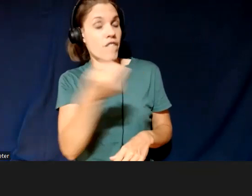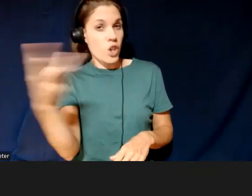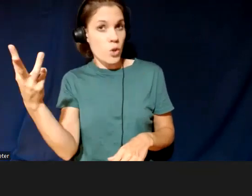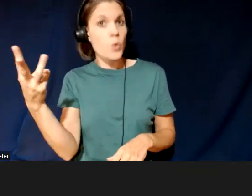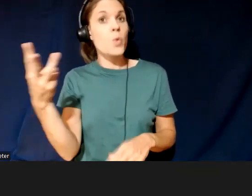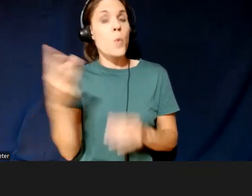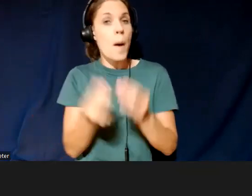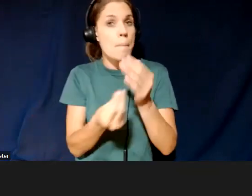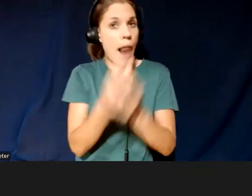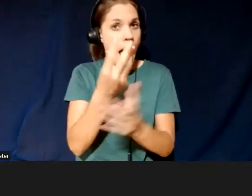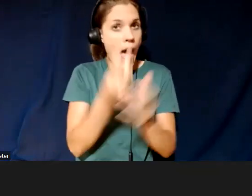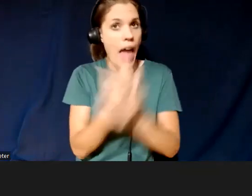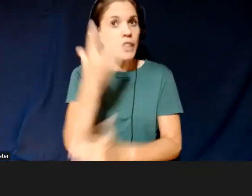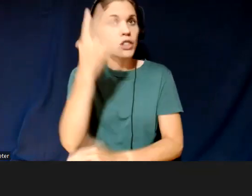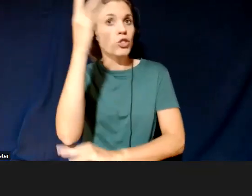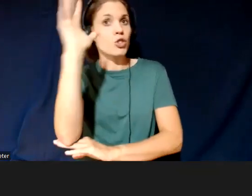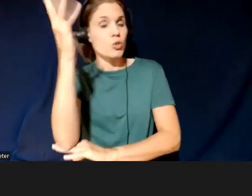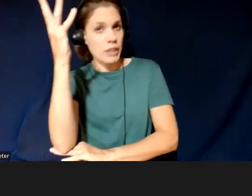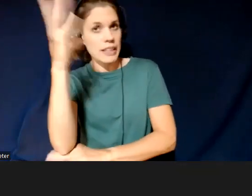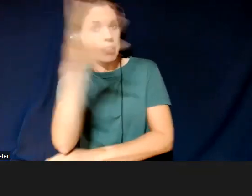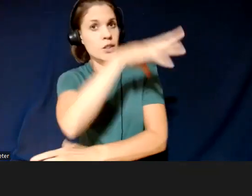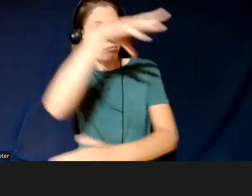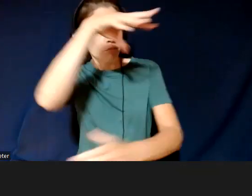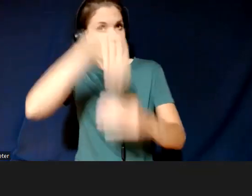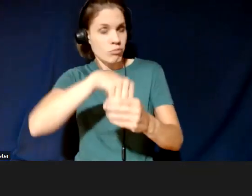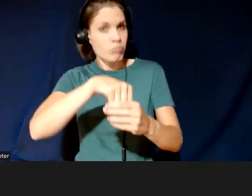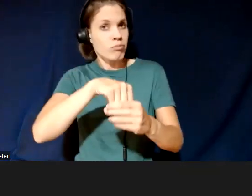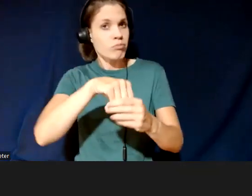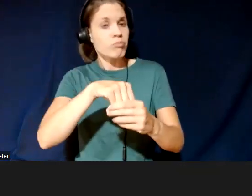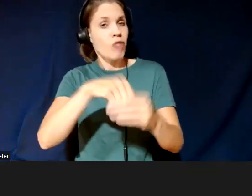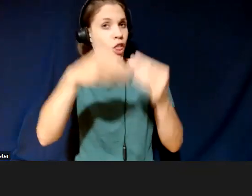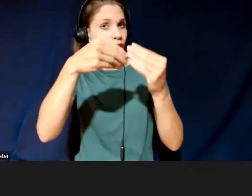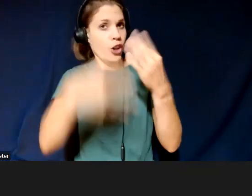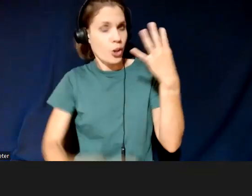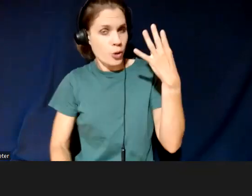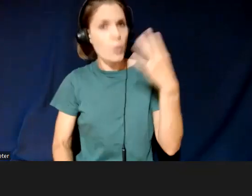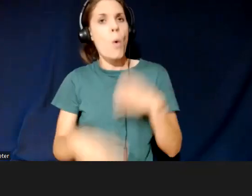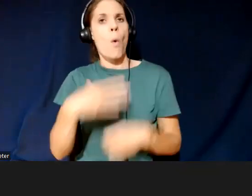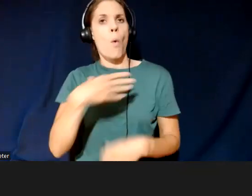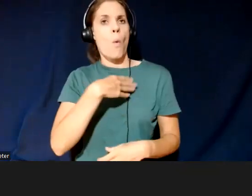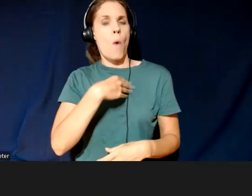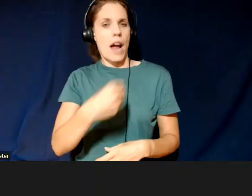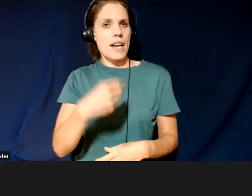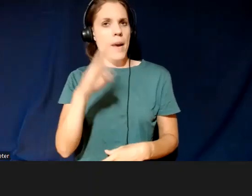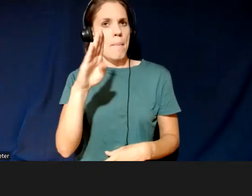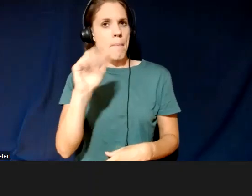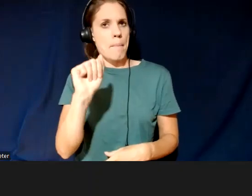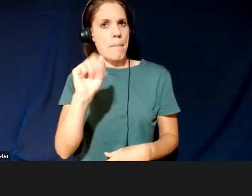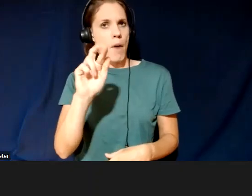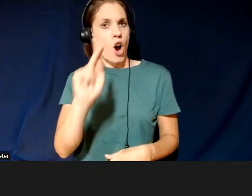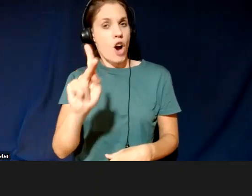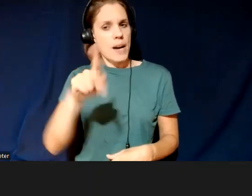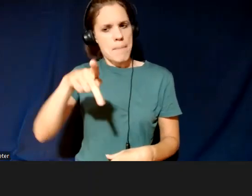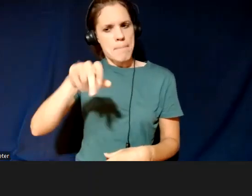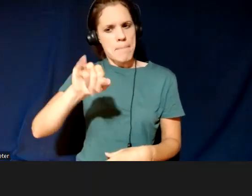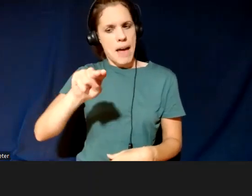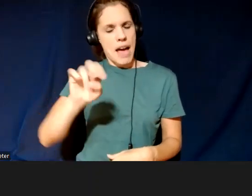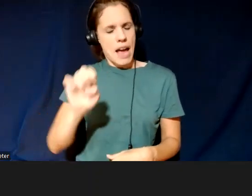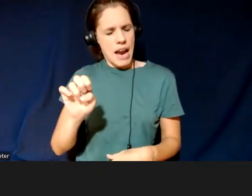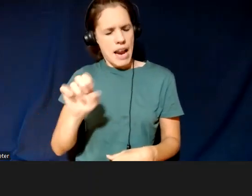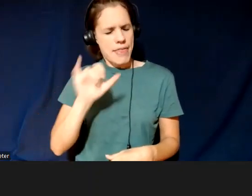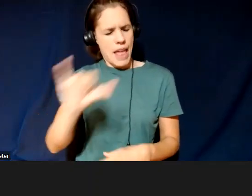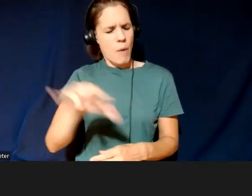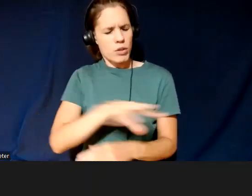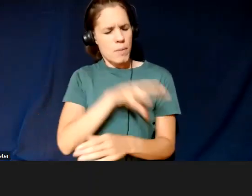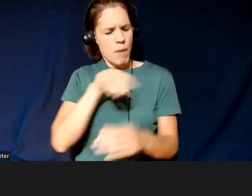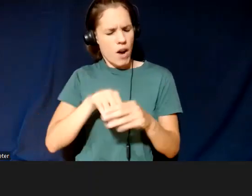plants and trees in the queue, and we have done the white bark pine, and that is a part of, I'm trying to remember which project that was a